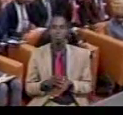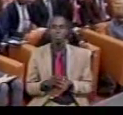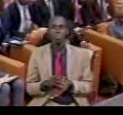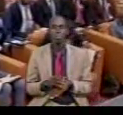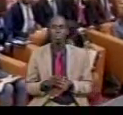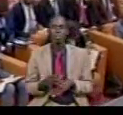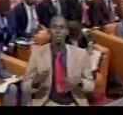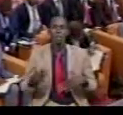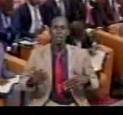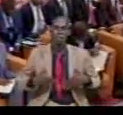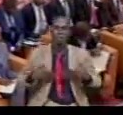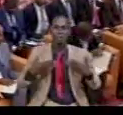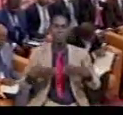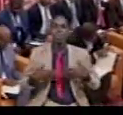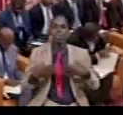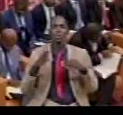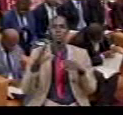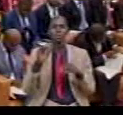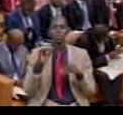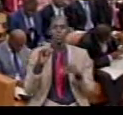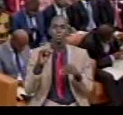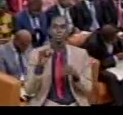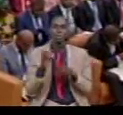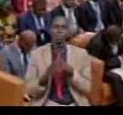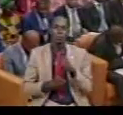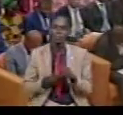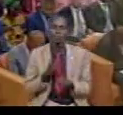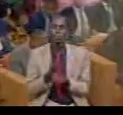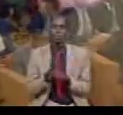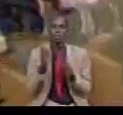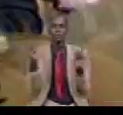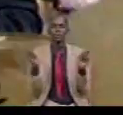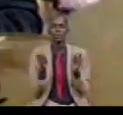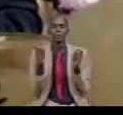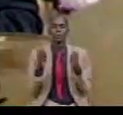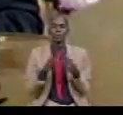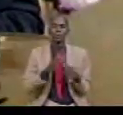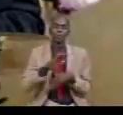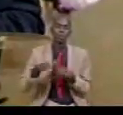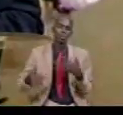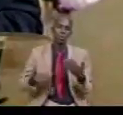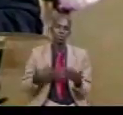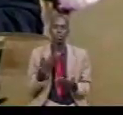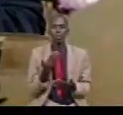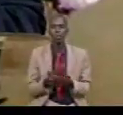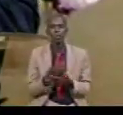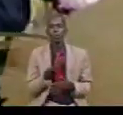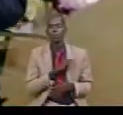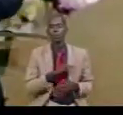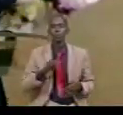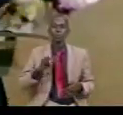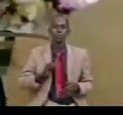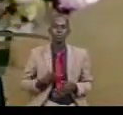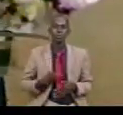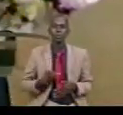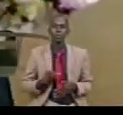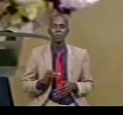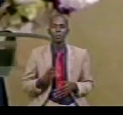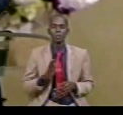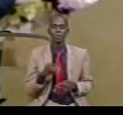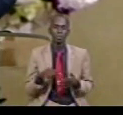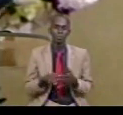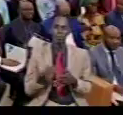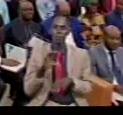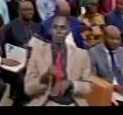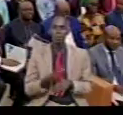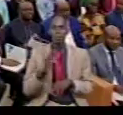Happy 50th anniversary to all Deeper Life lifers